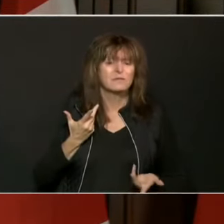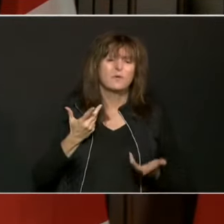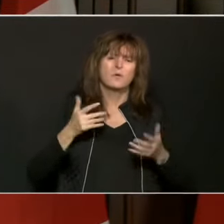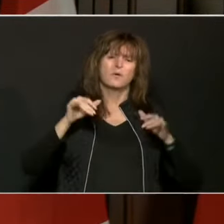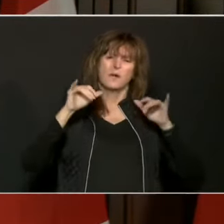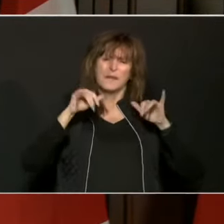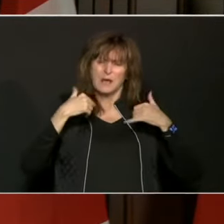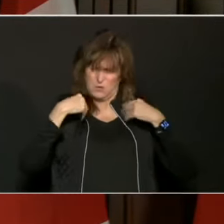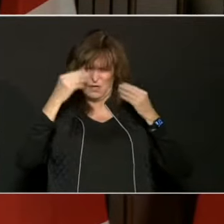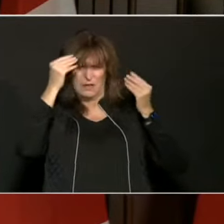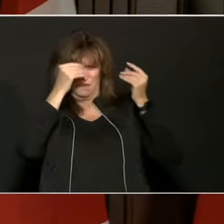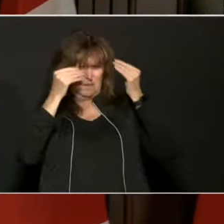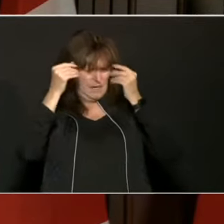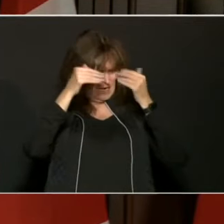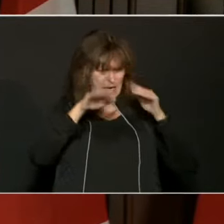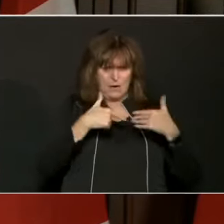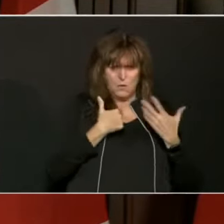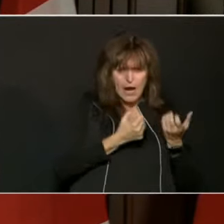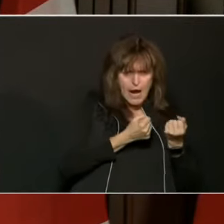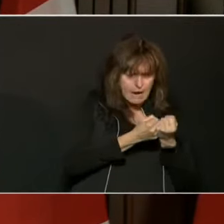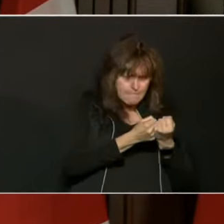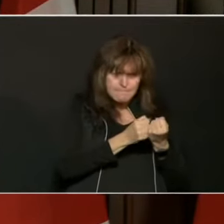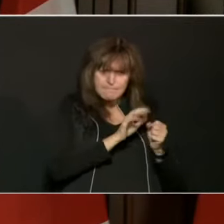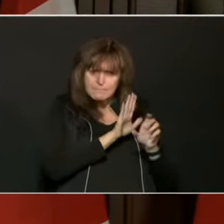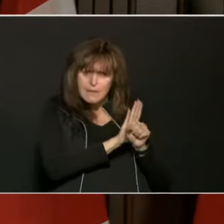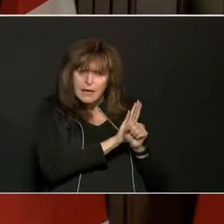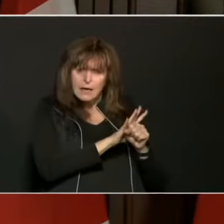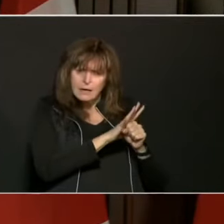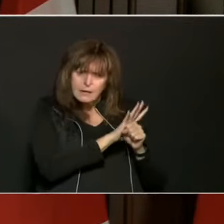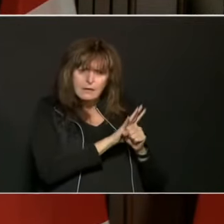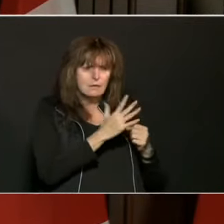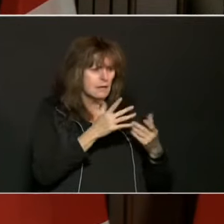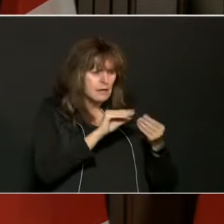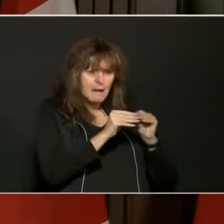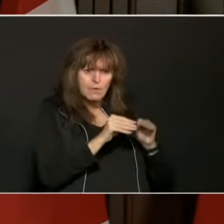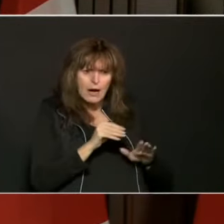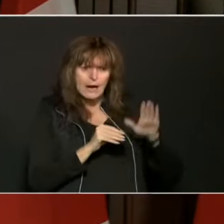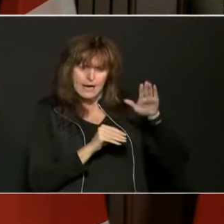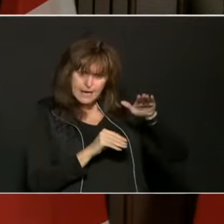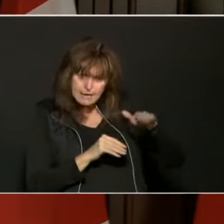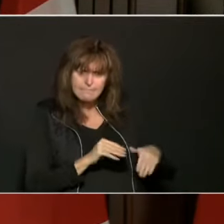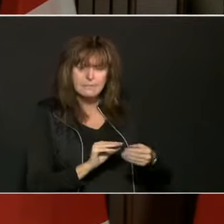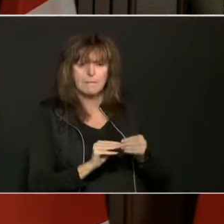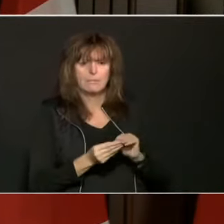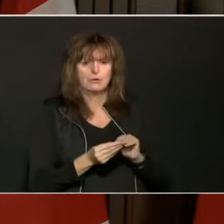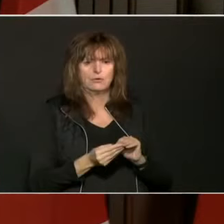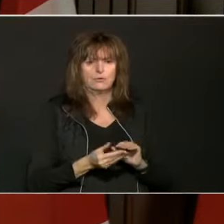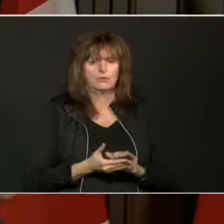matter to drive us down the second wave. So thank you. Thanks, everyone. Thank you.